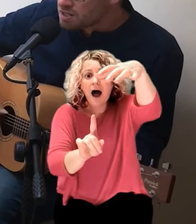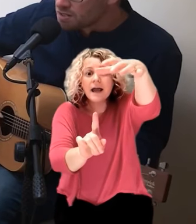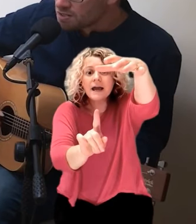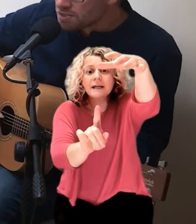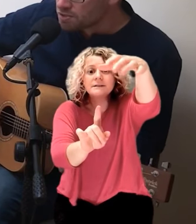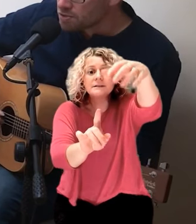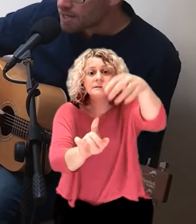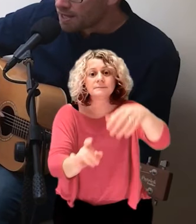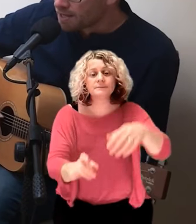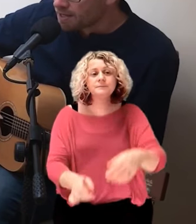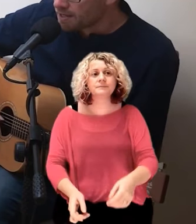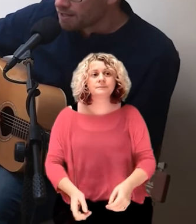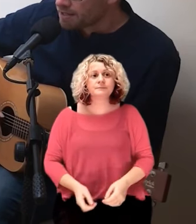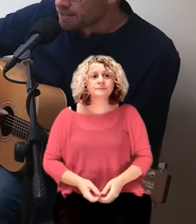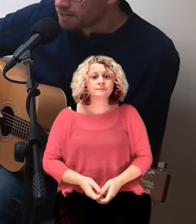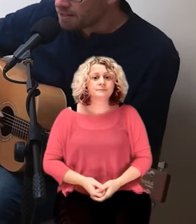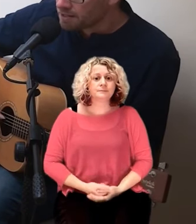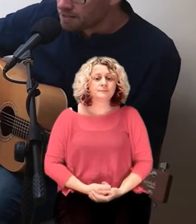chase the